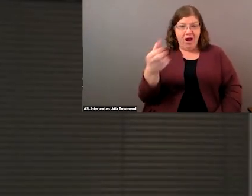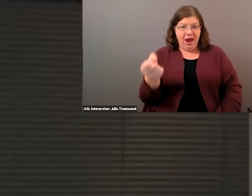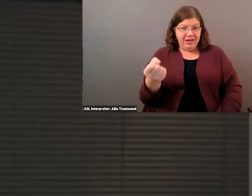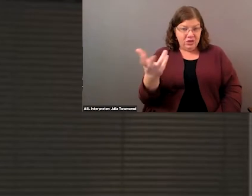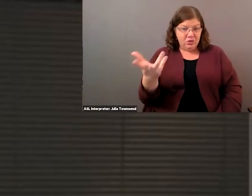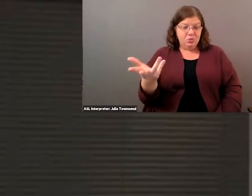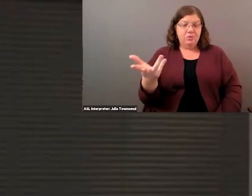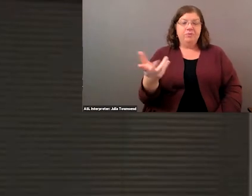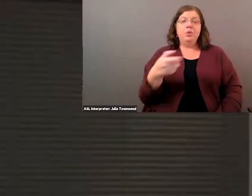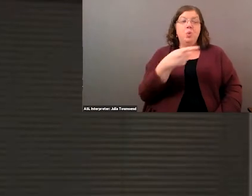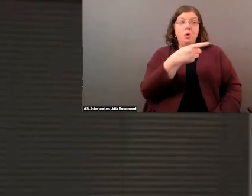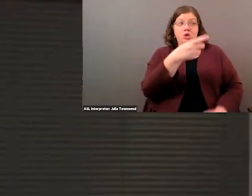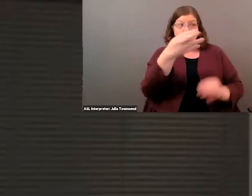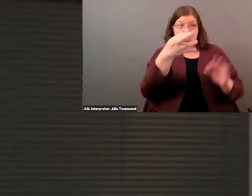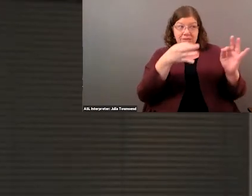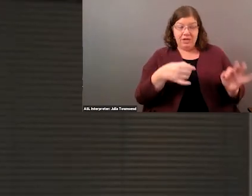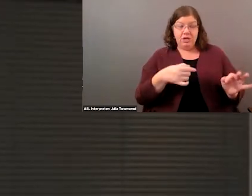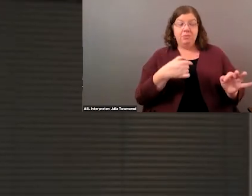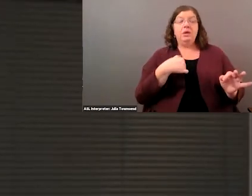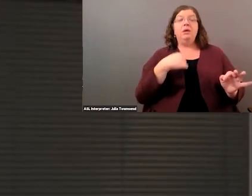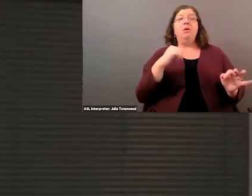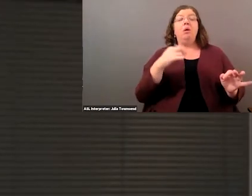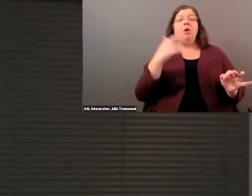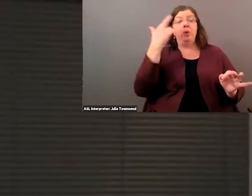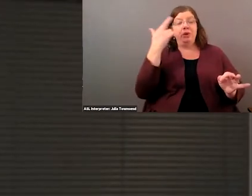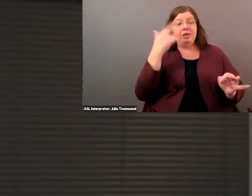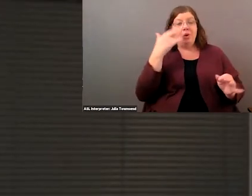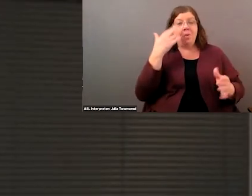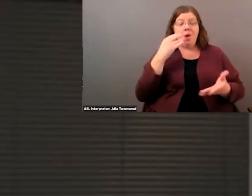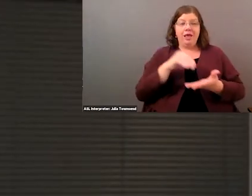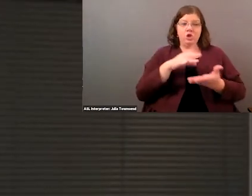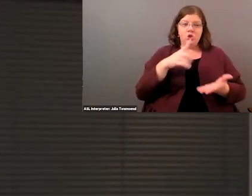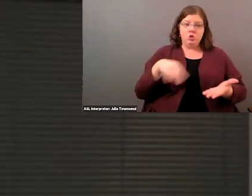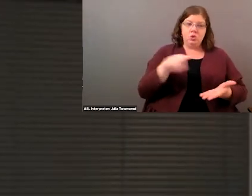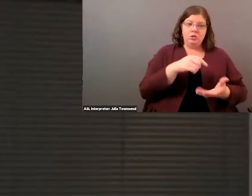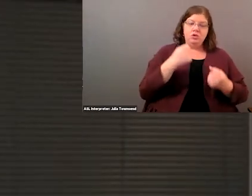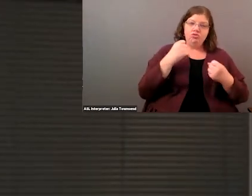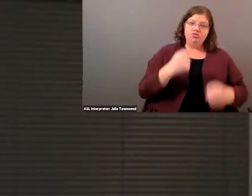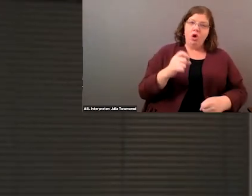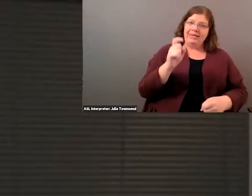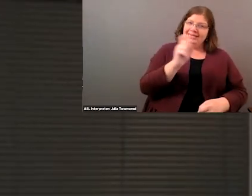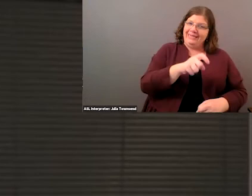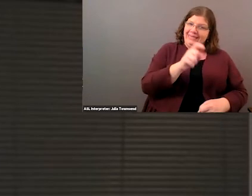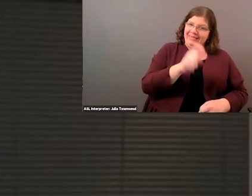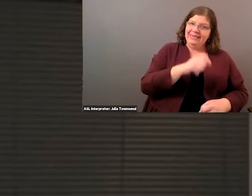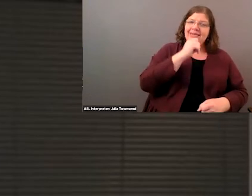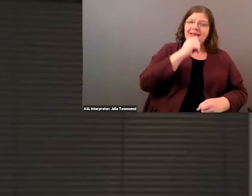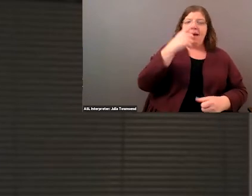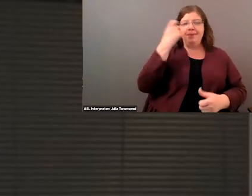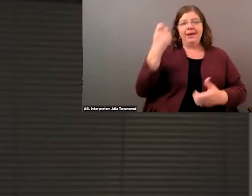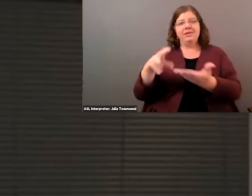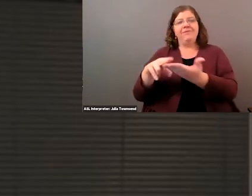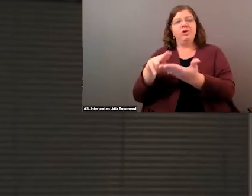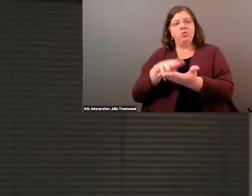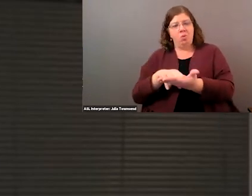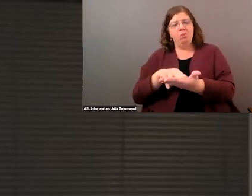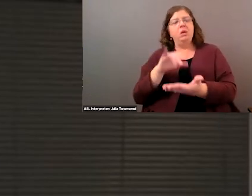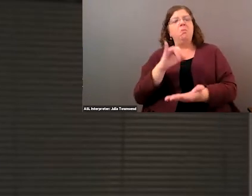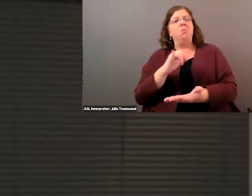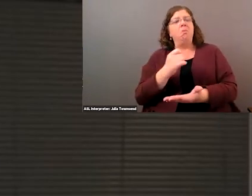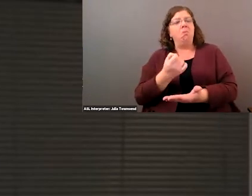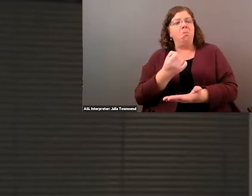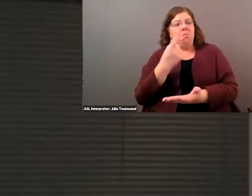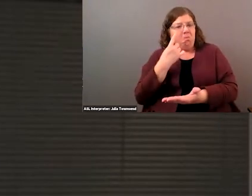not necessarily because of enrollment. So that made sense after you said that. One of the things that I'm very